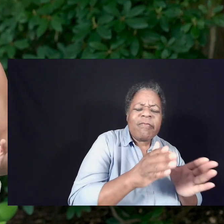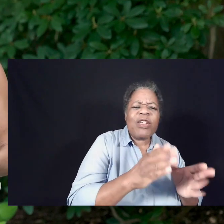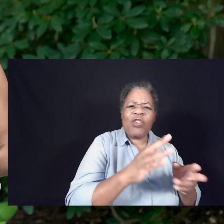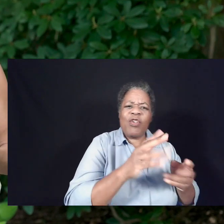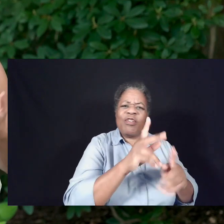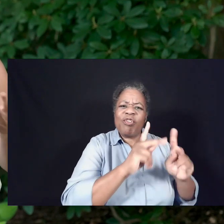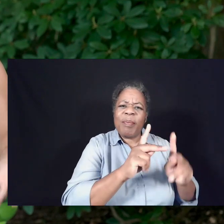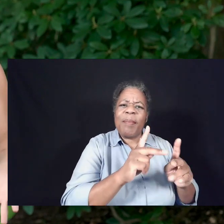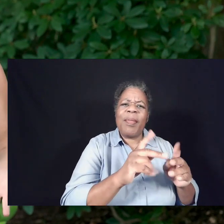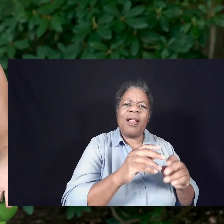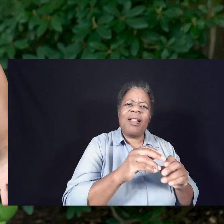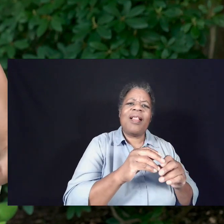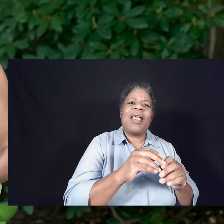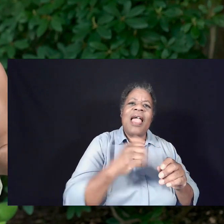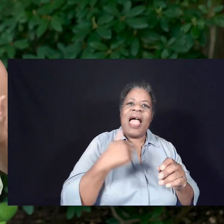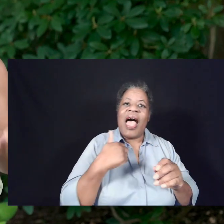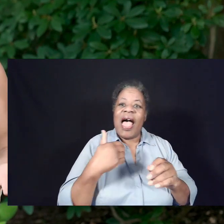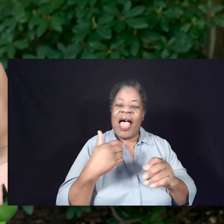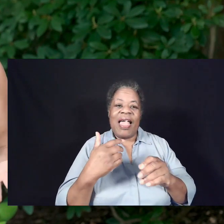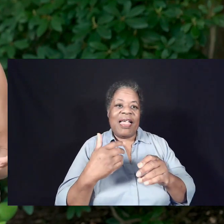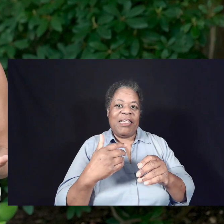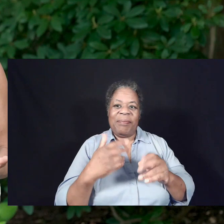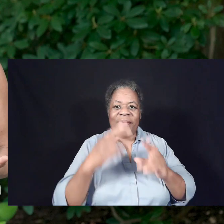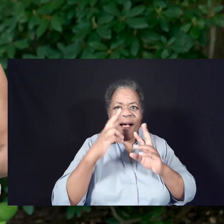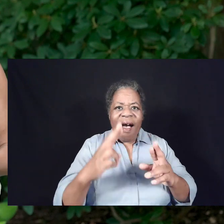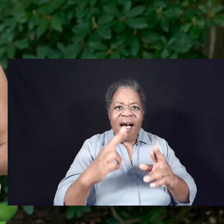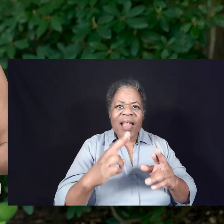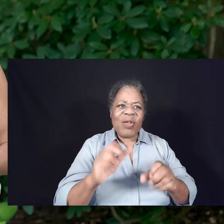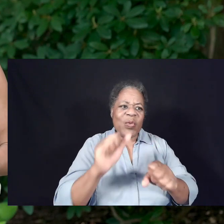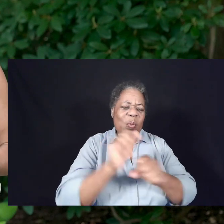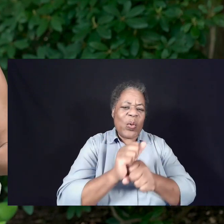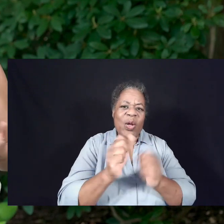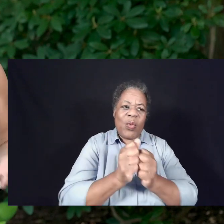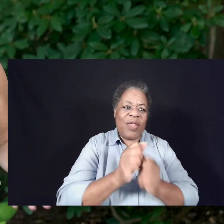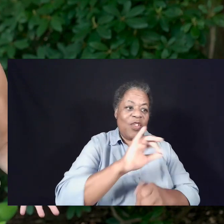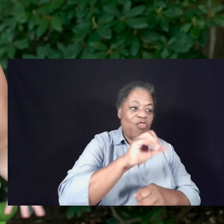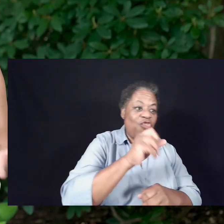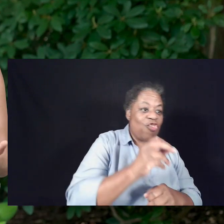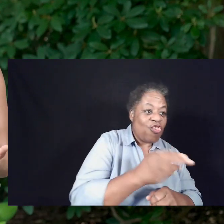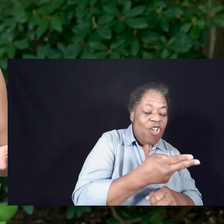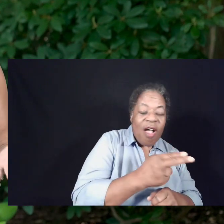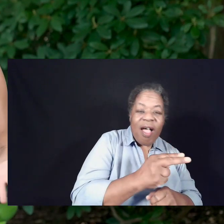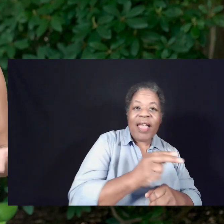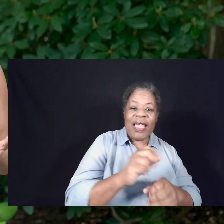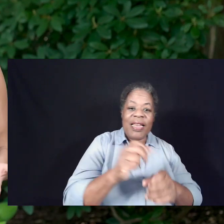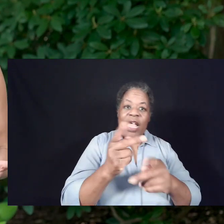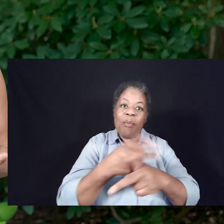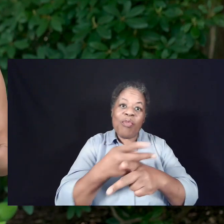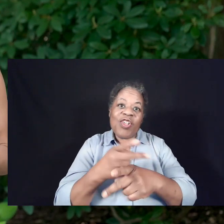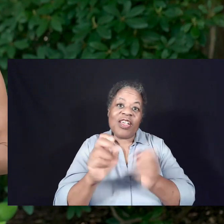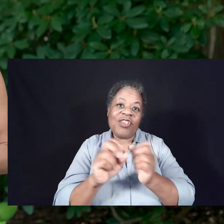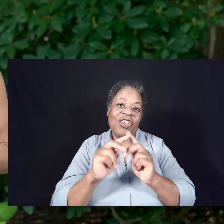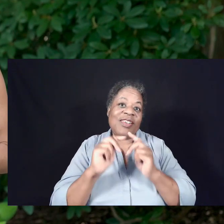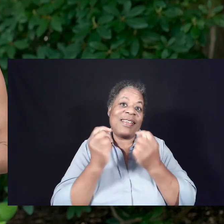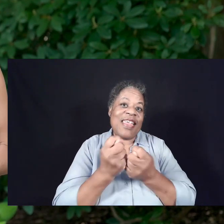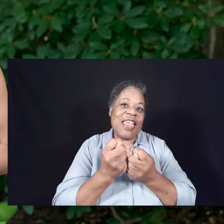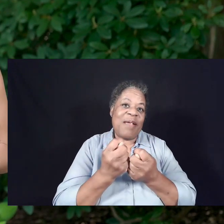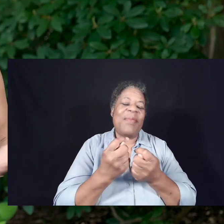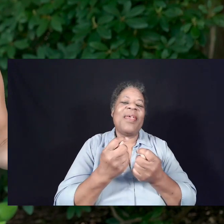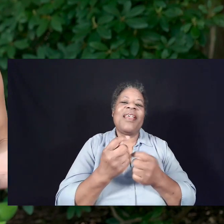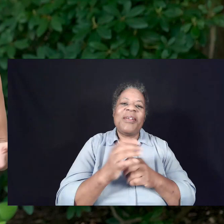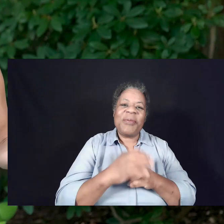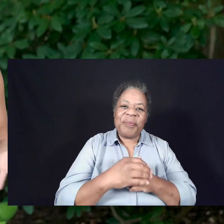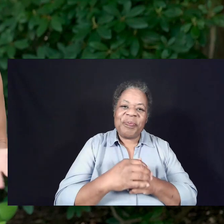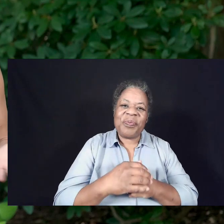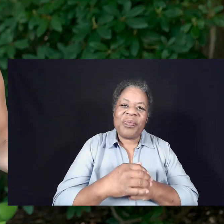to work alongside Pastor John and our amazing production team here as we help shape the future of our online ministry.